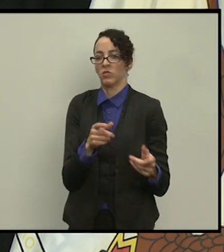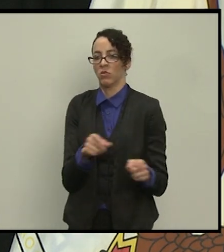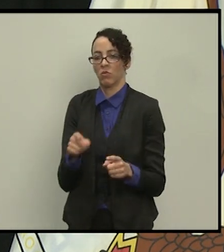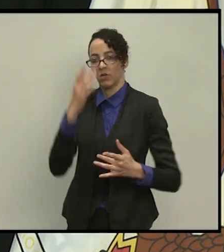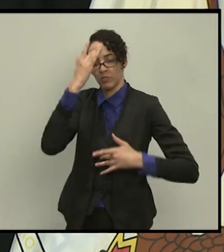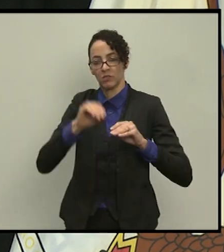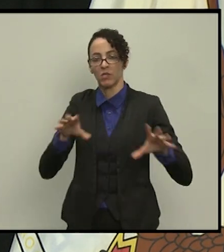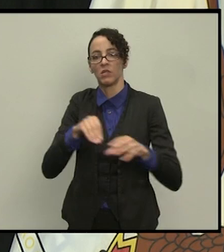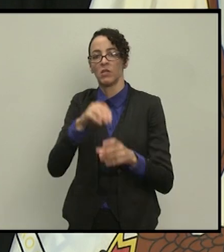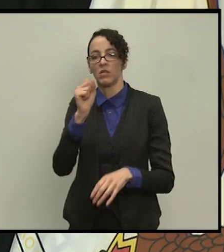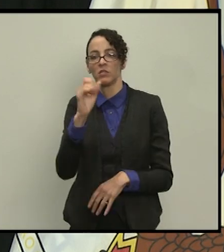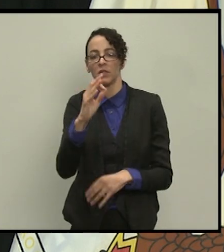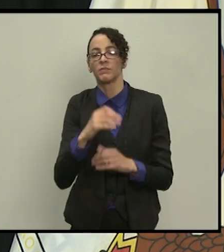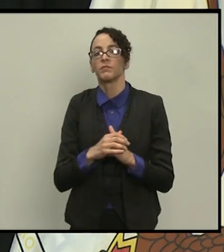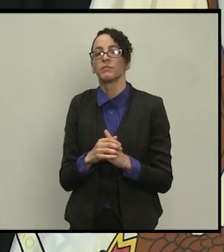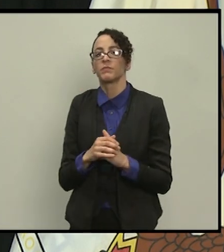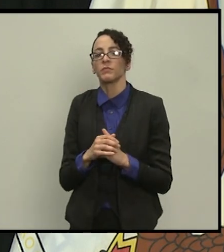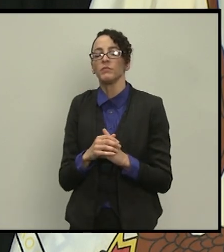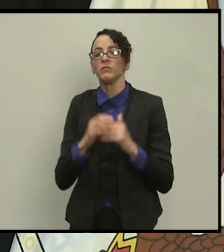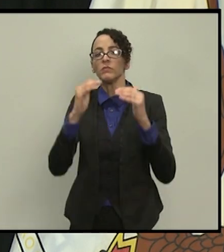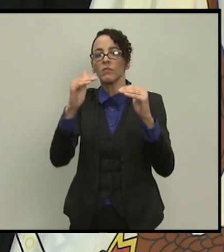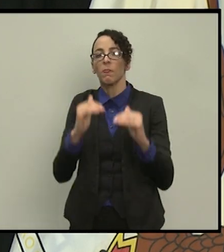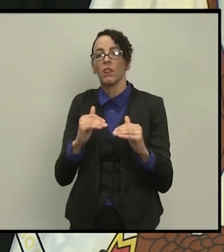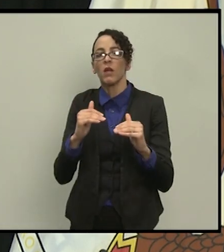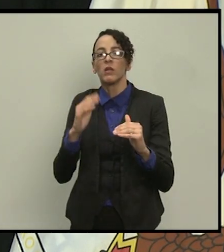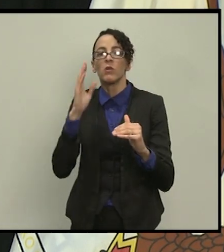release zip code data for deaths?